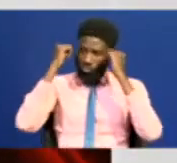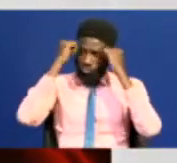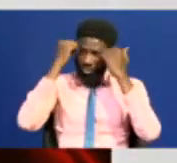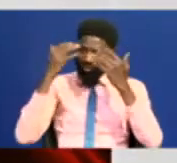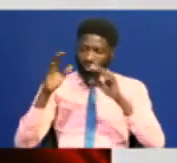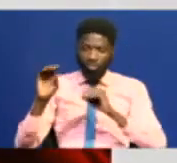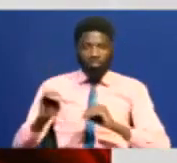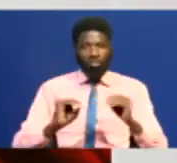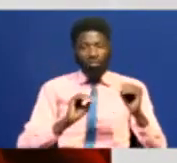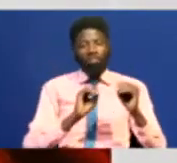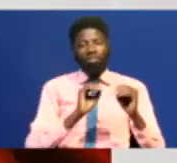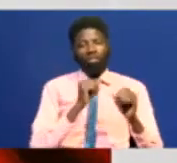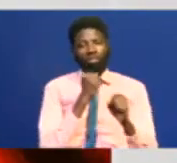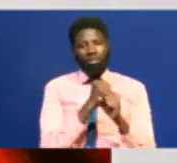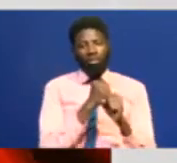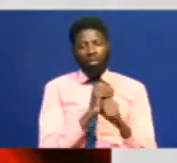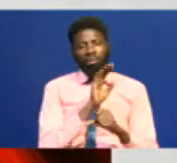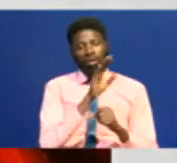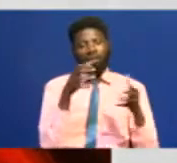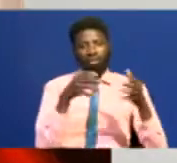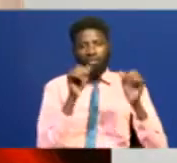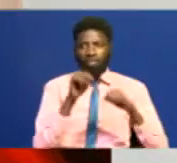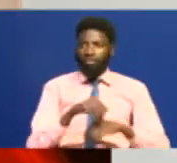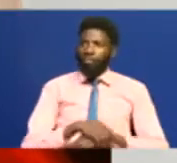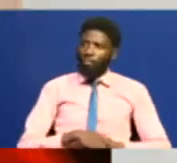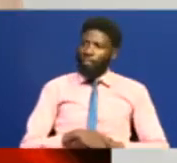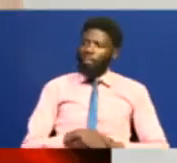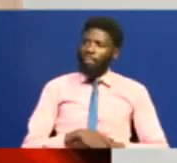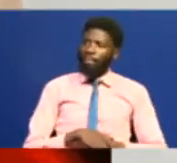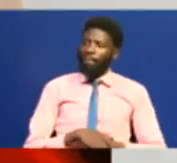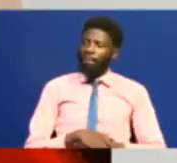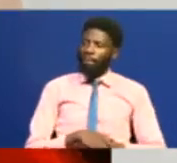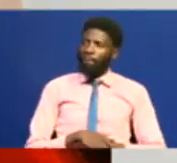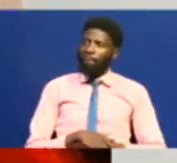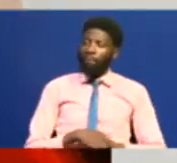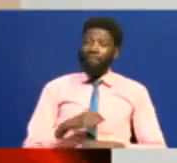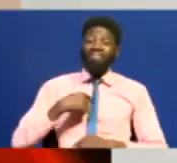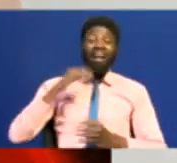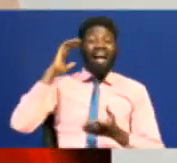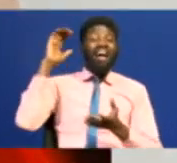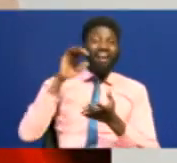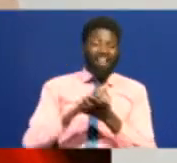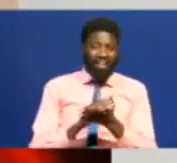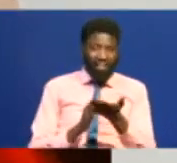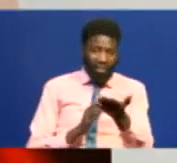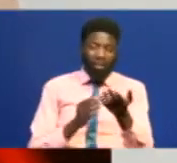company? I believe so, yes. Mm-hmm. Because I have seen